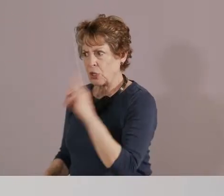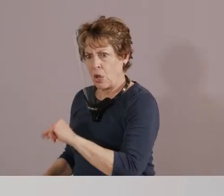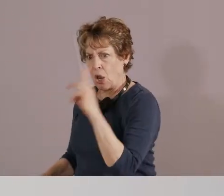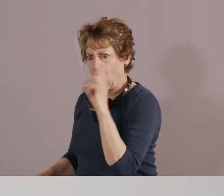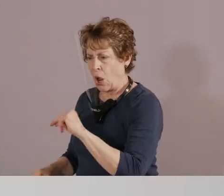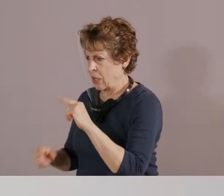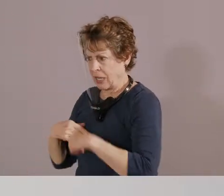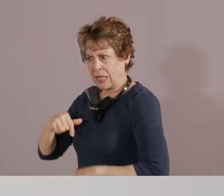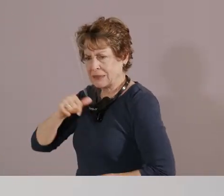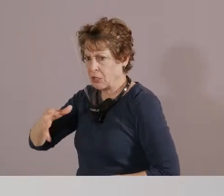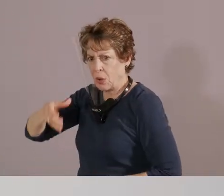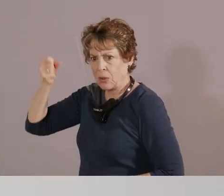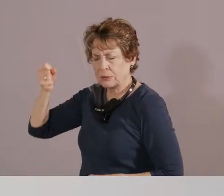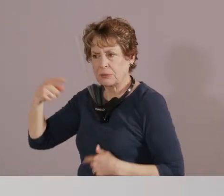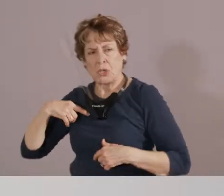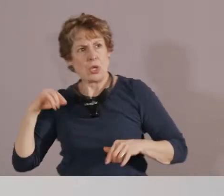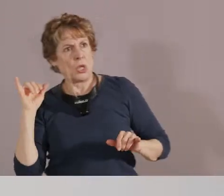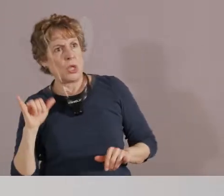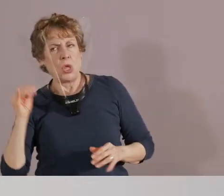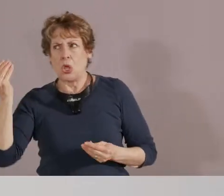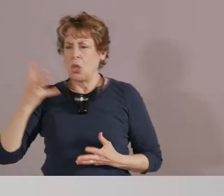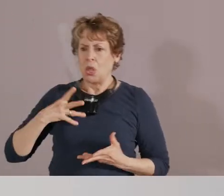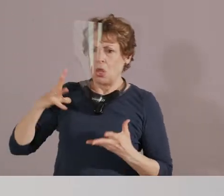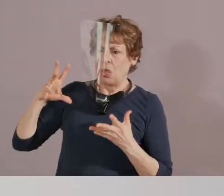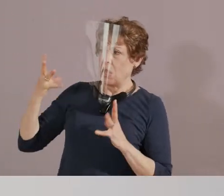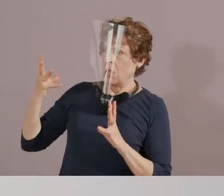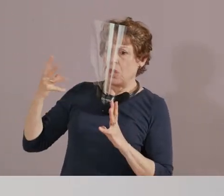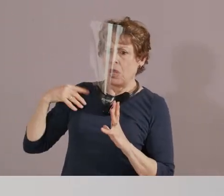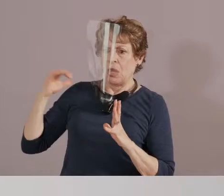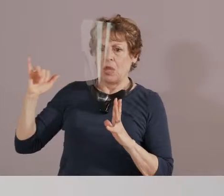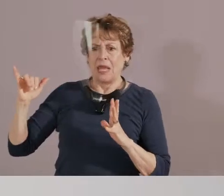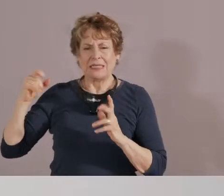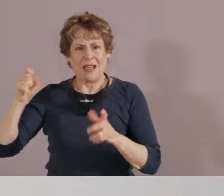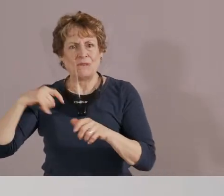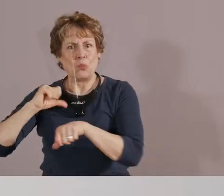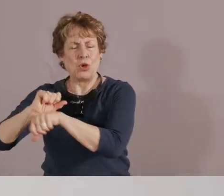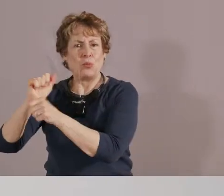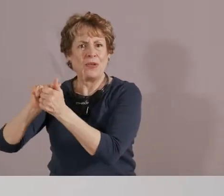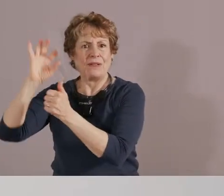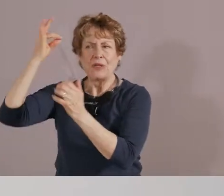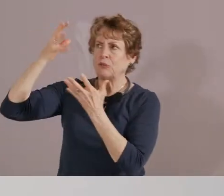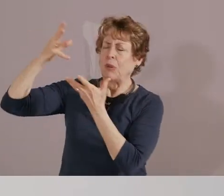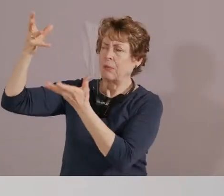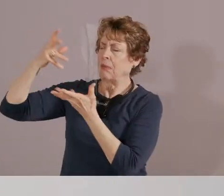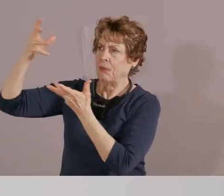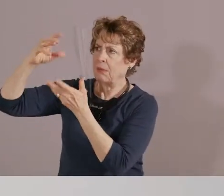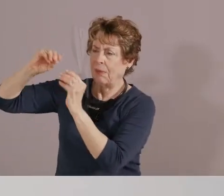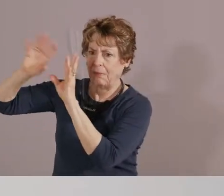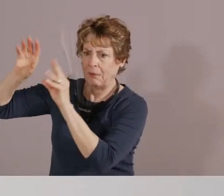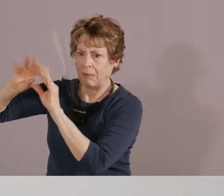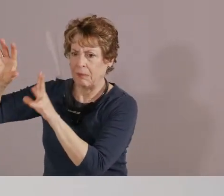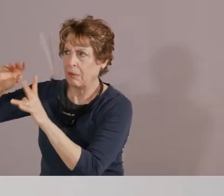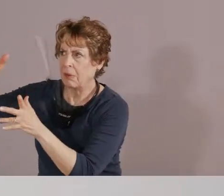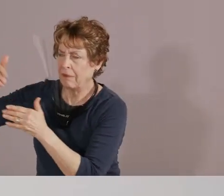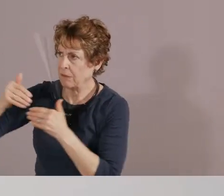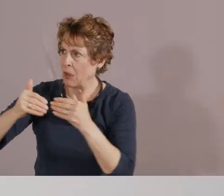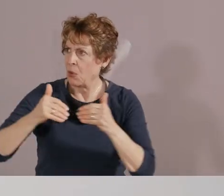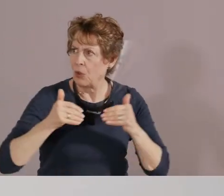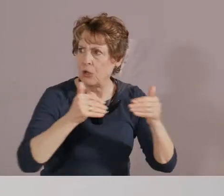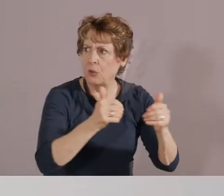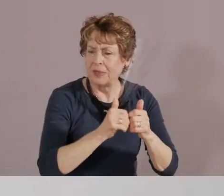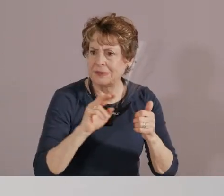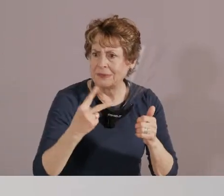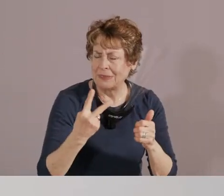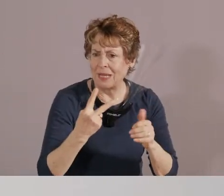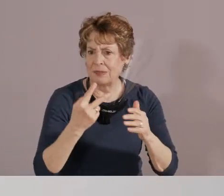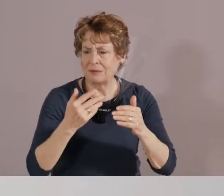move forward, but we need more vaccine, and that's what we have been advocating with our federal partners for the past, I would